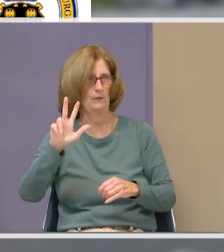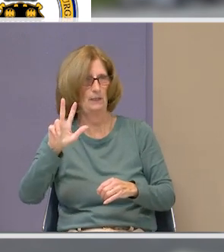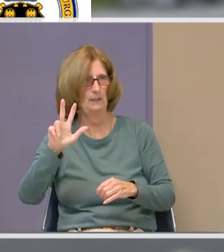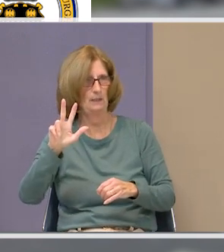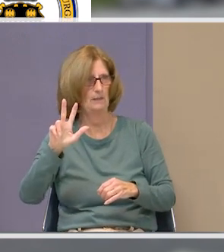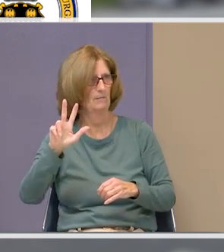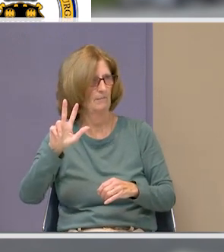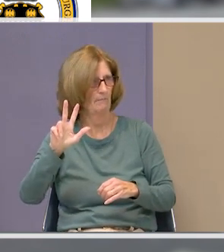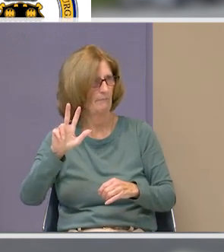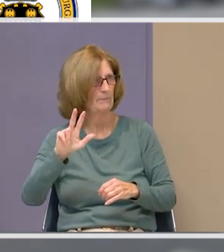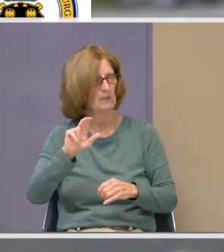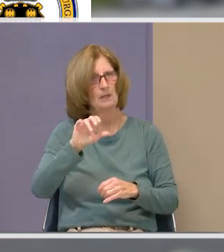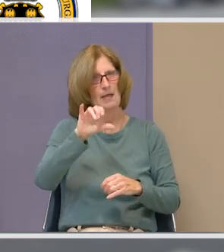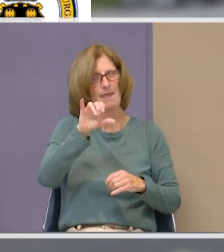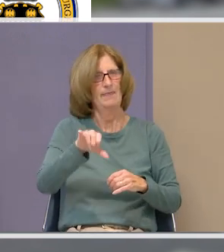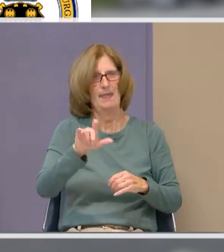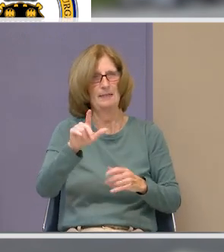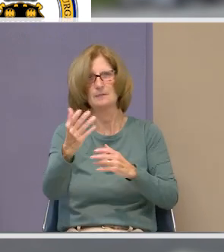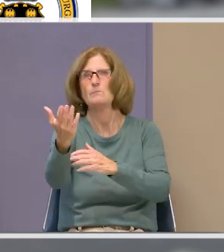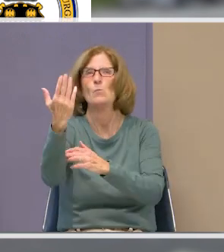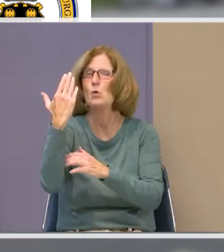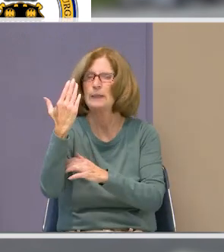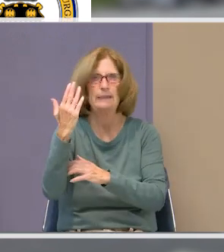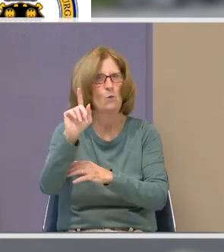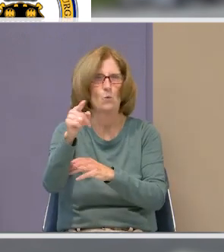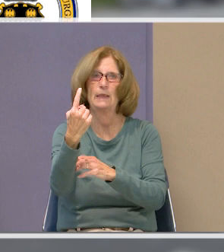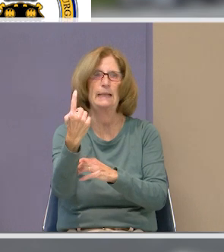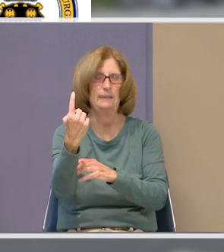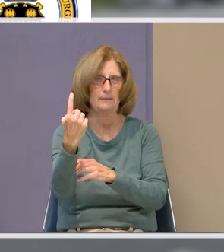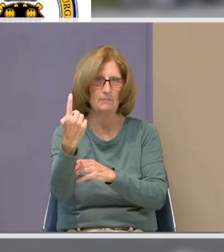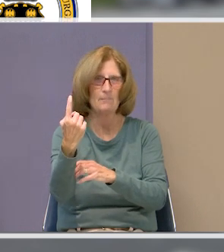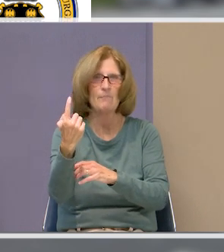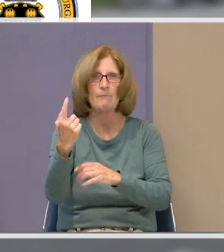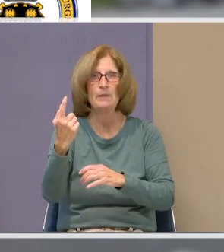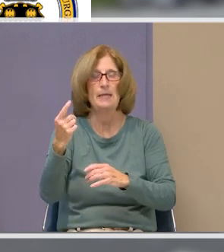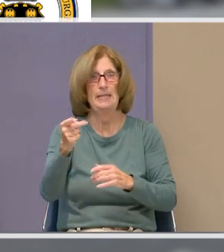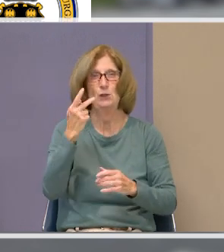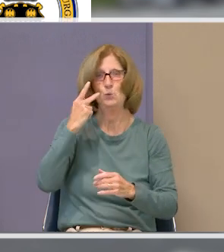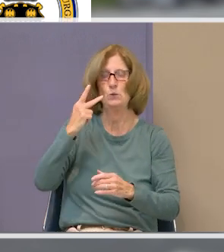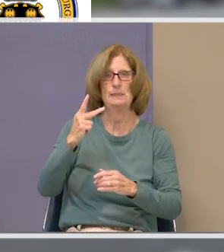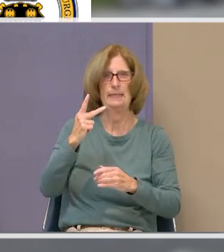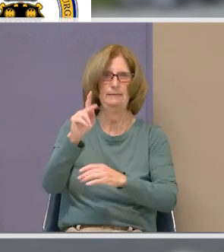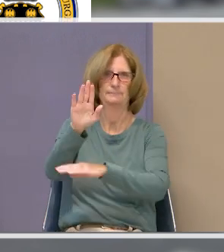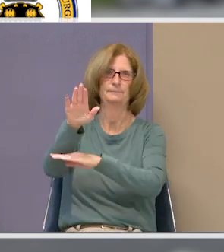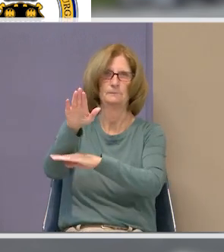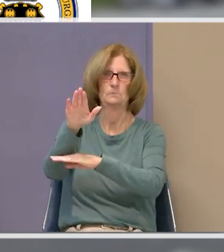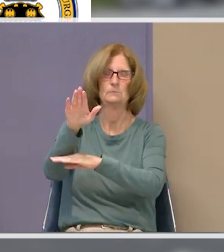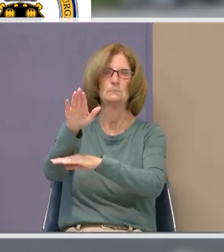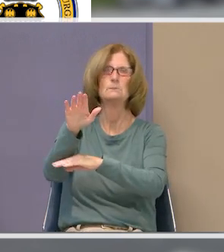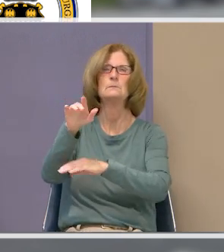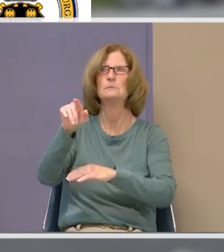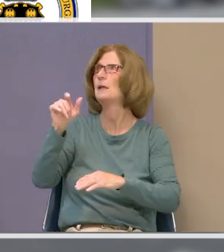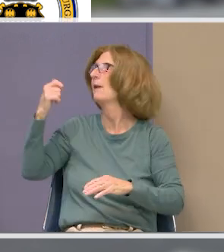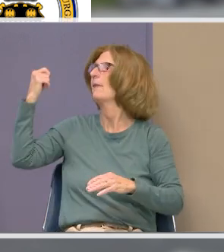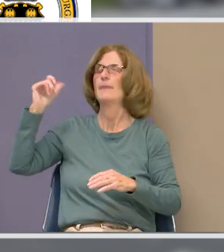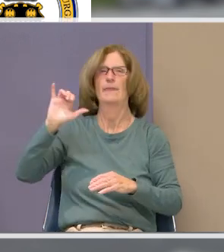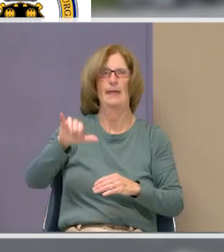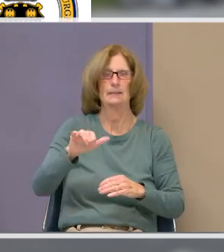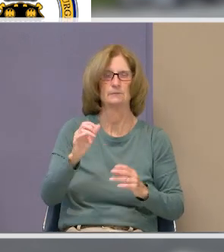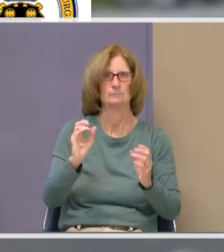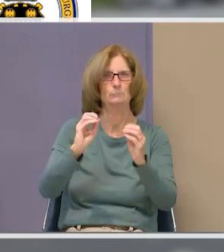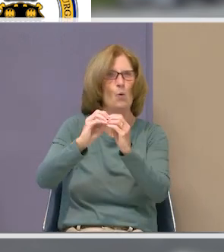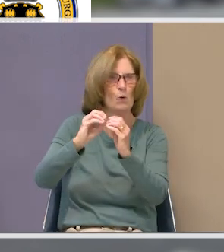but that is once again just the AM peak period, and then when you look at the midday, it gives more of an idea